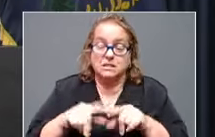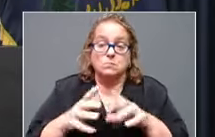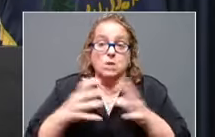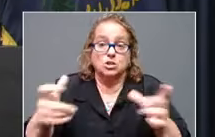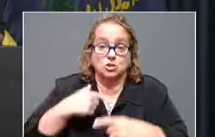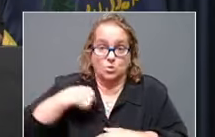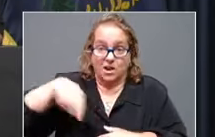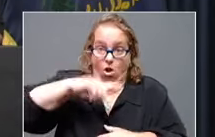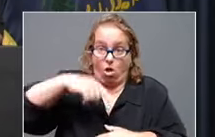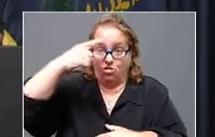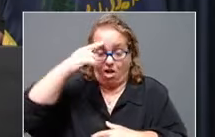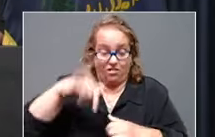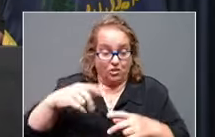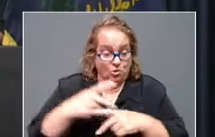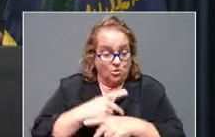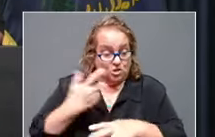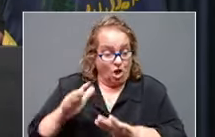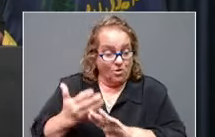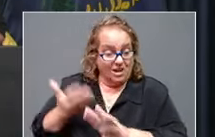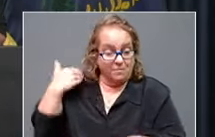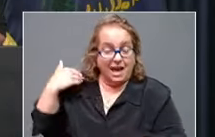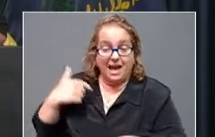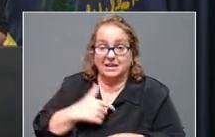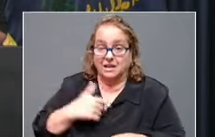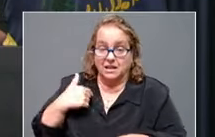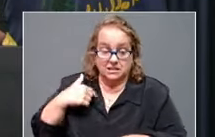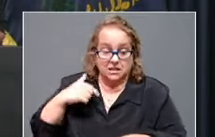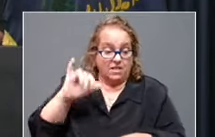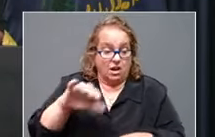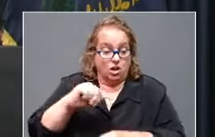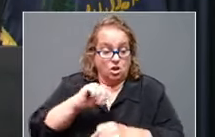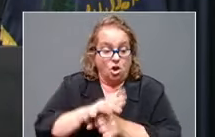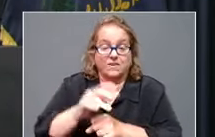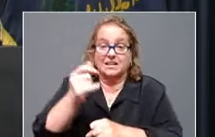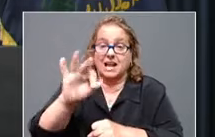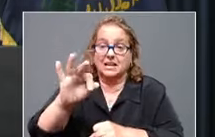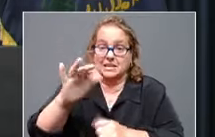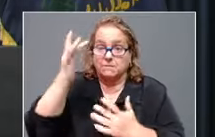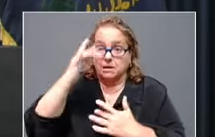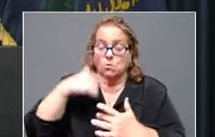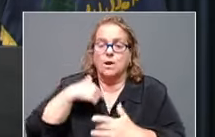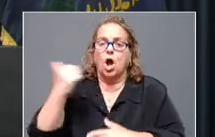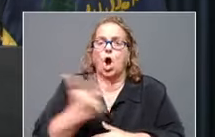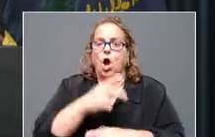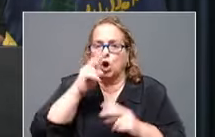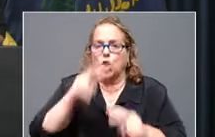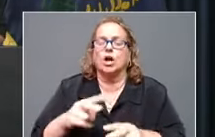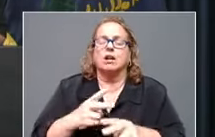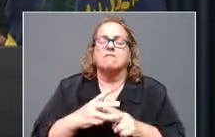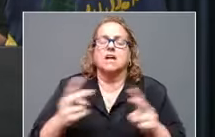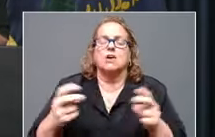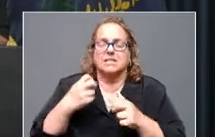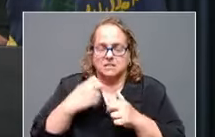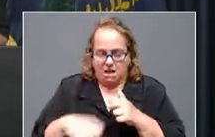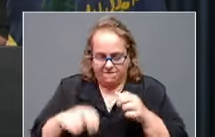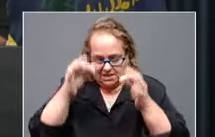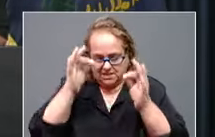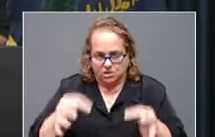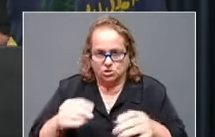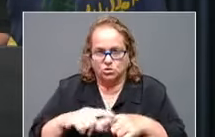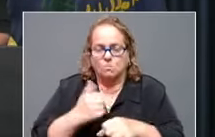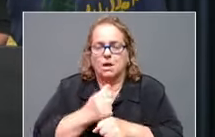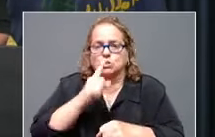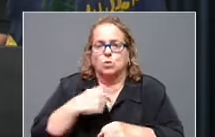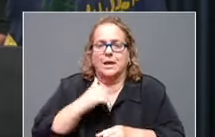are doing everything they can to keep their workforce safe and encourage vaccinations, which is the one way that we know that we can put a stop to